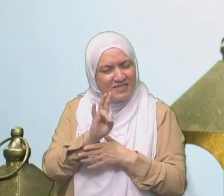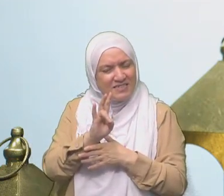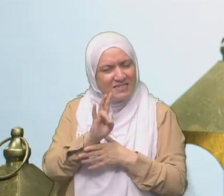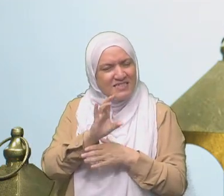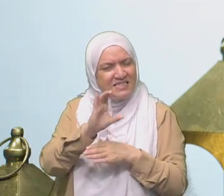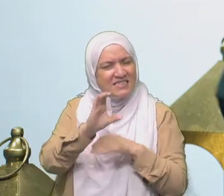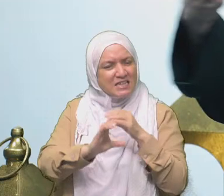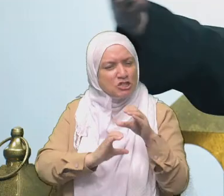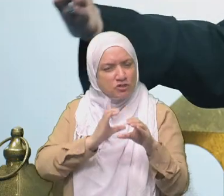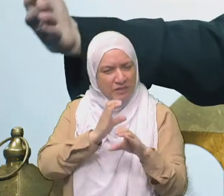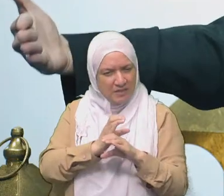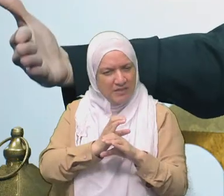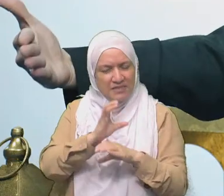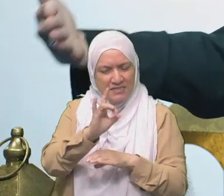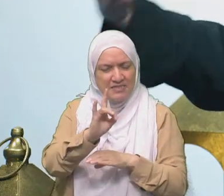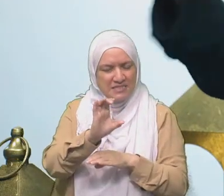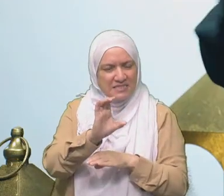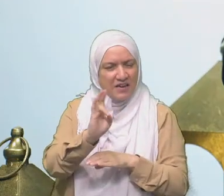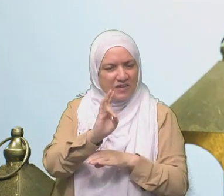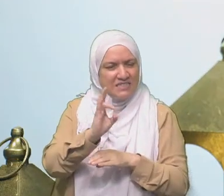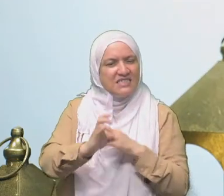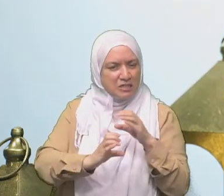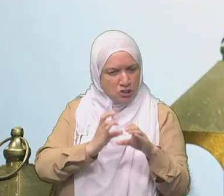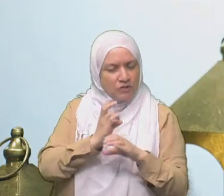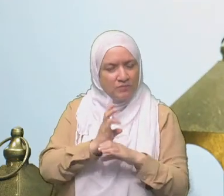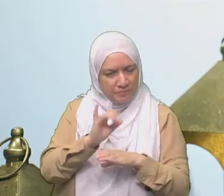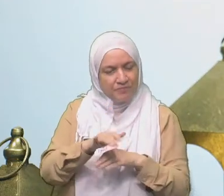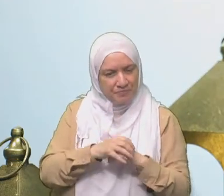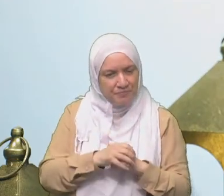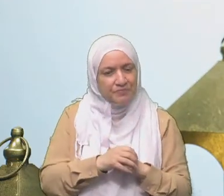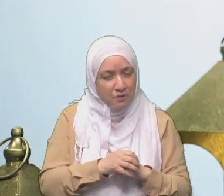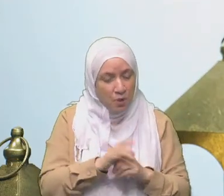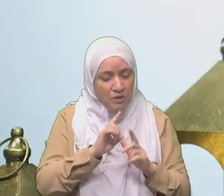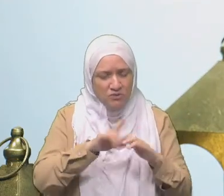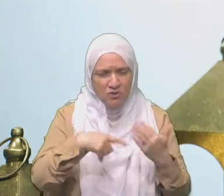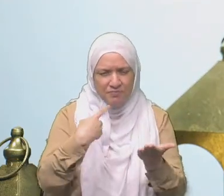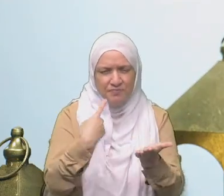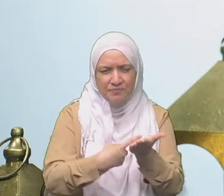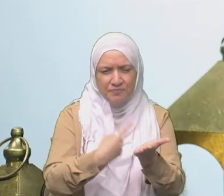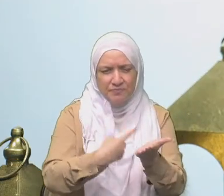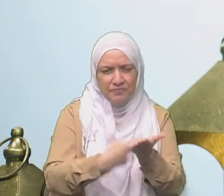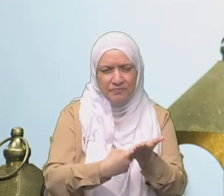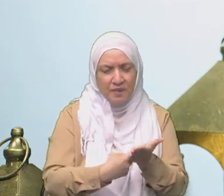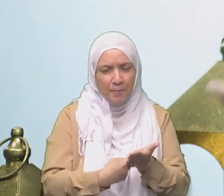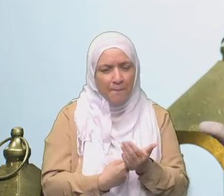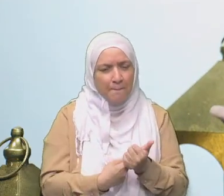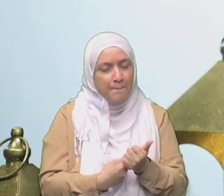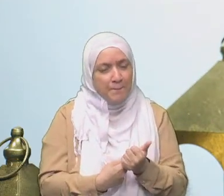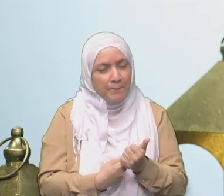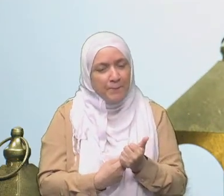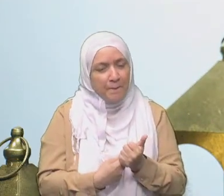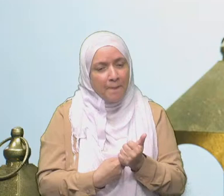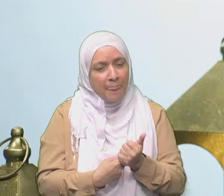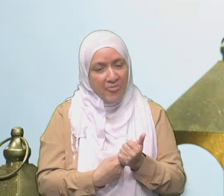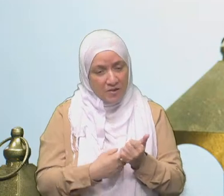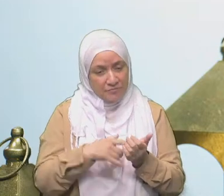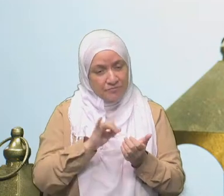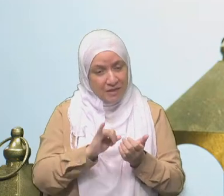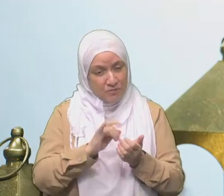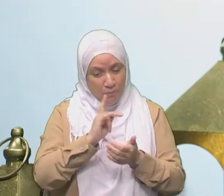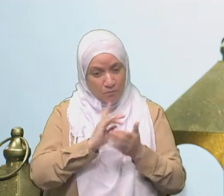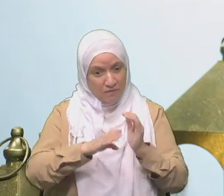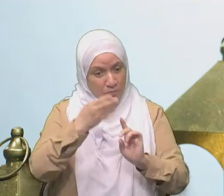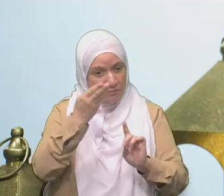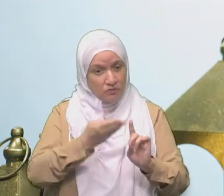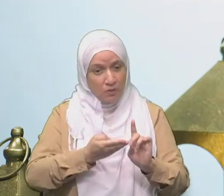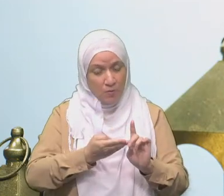Muslims, departing from the original revelation of the Prophet sallallahu alayhi wa sallam, and how some of those same thoughts that show up with the people of the book